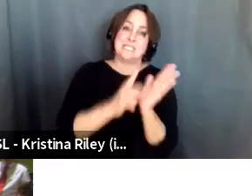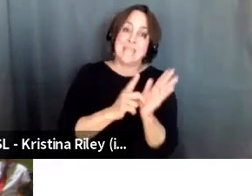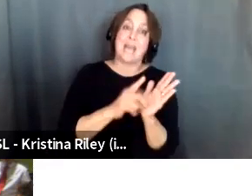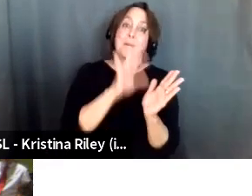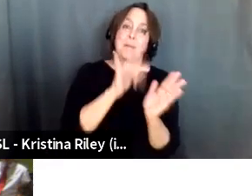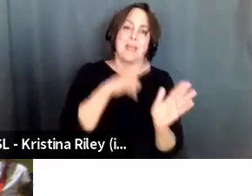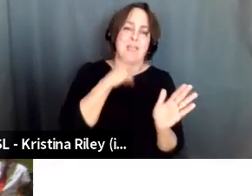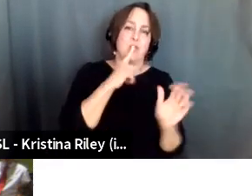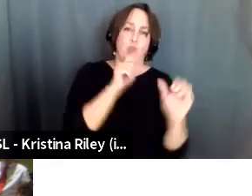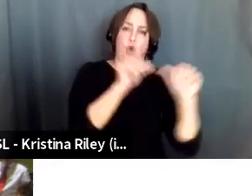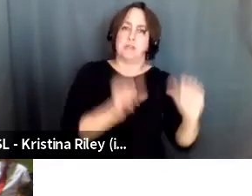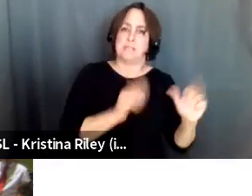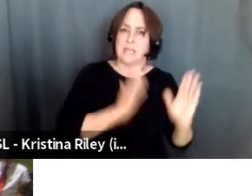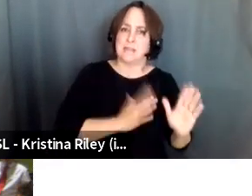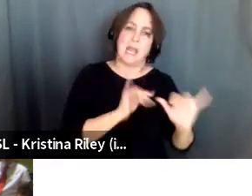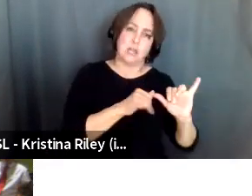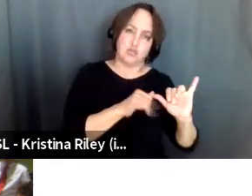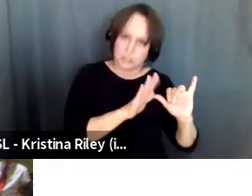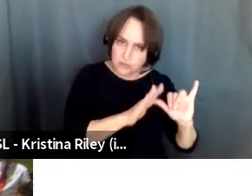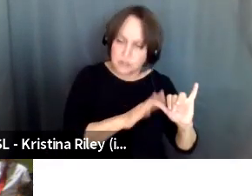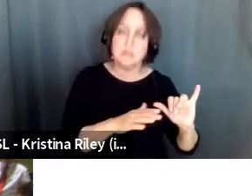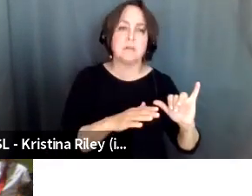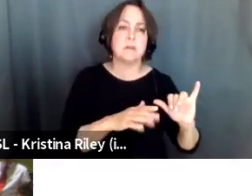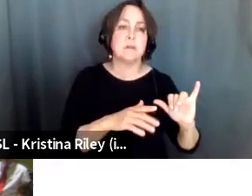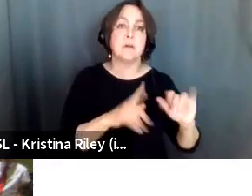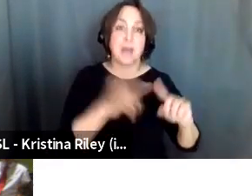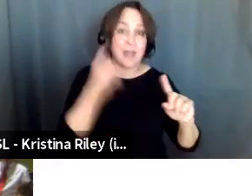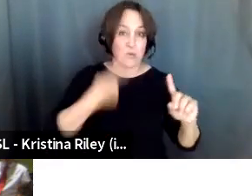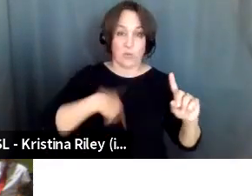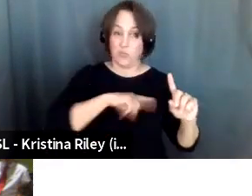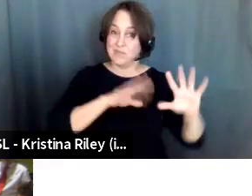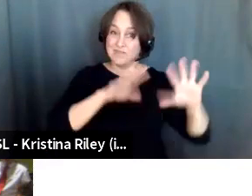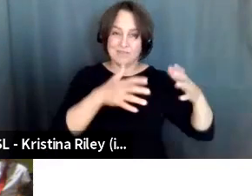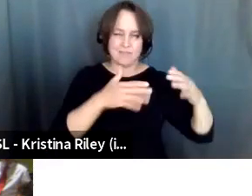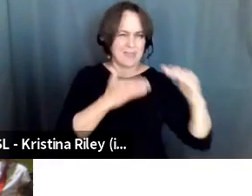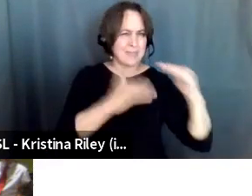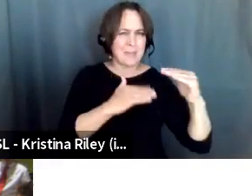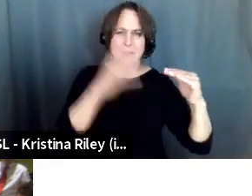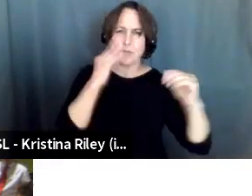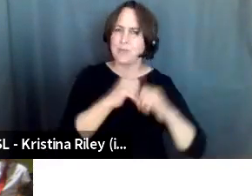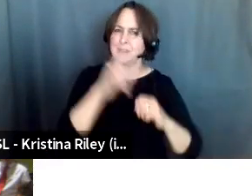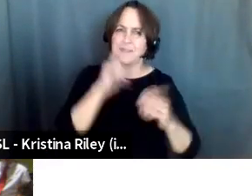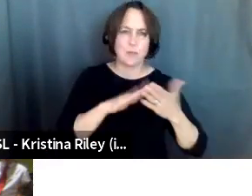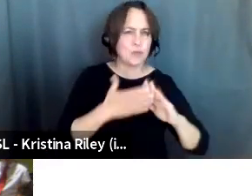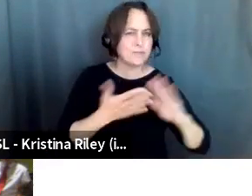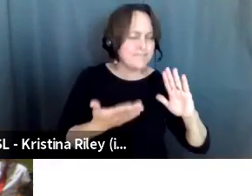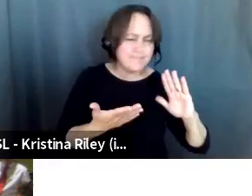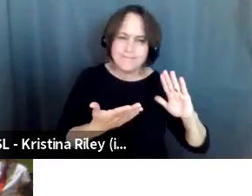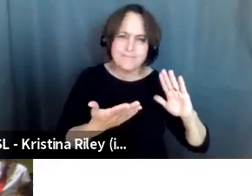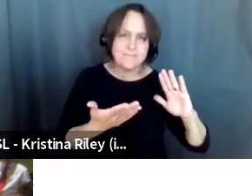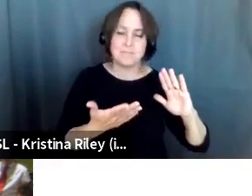and engineers. So we had very limited experience with the deaf community. So having